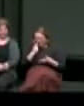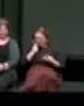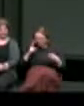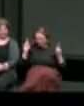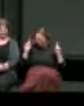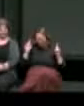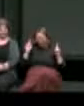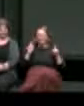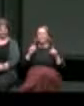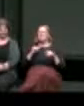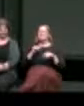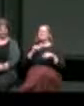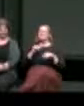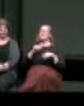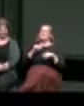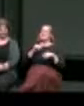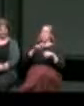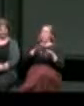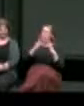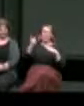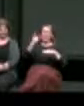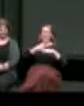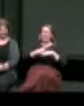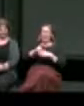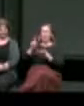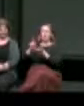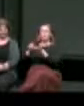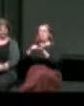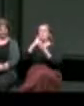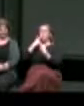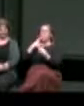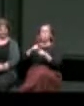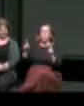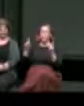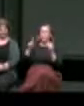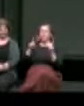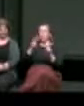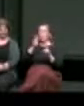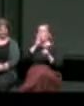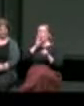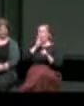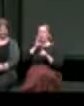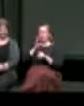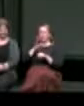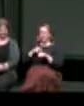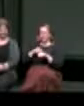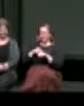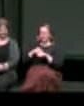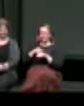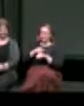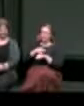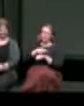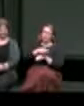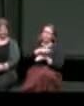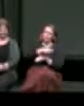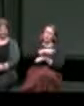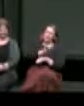not successful. On opening day, the newspapers reported that the water came slowly as if it had lost its